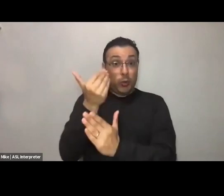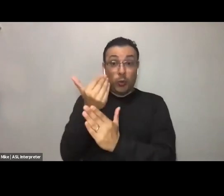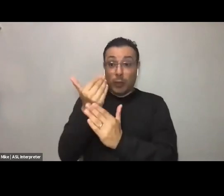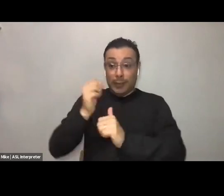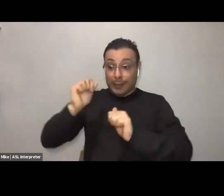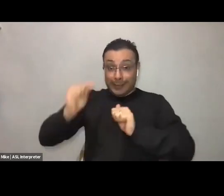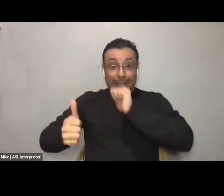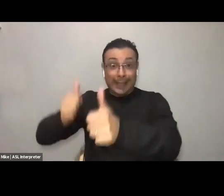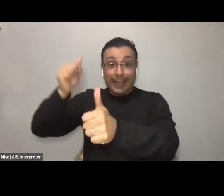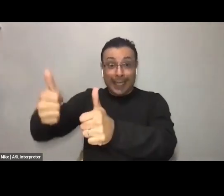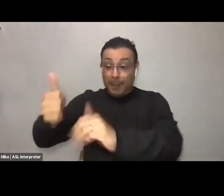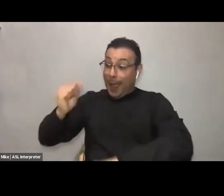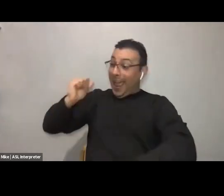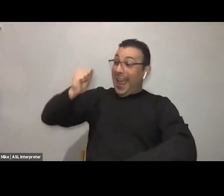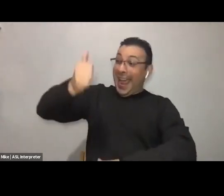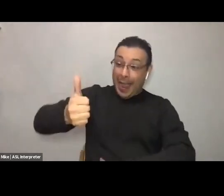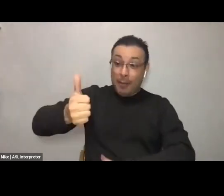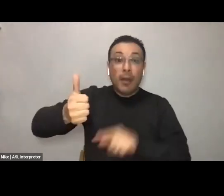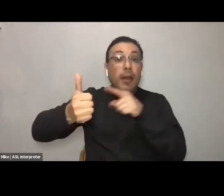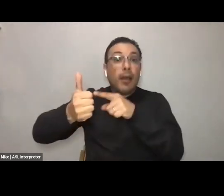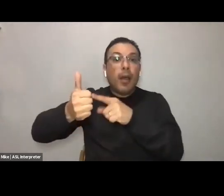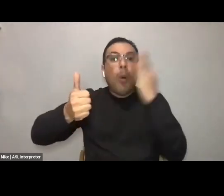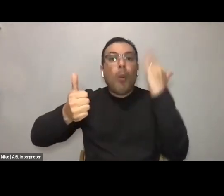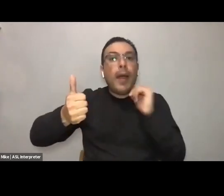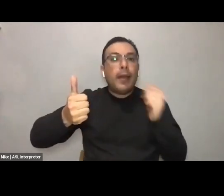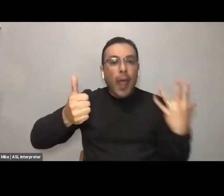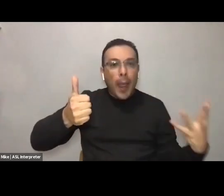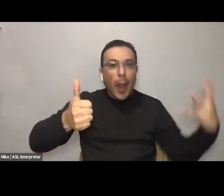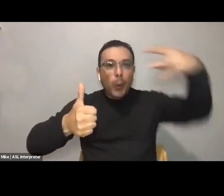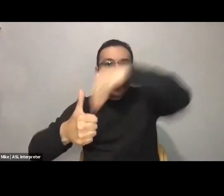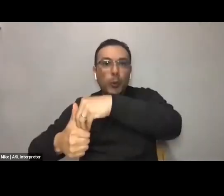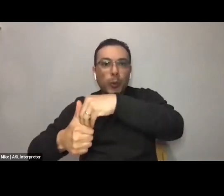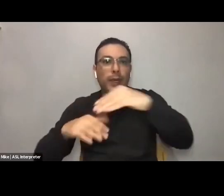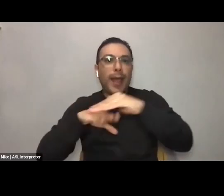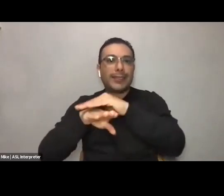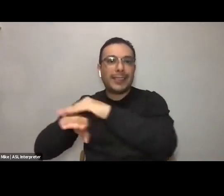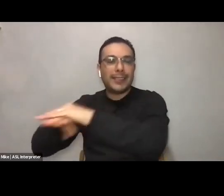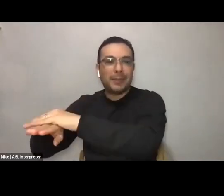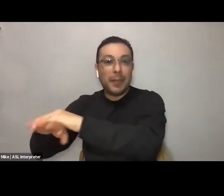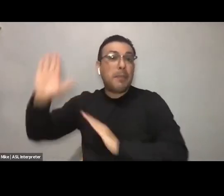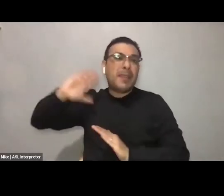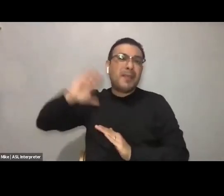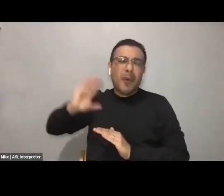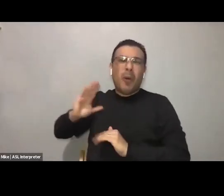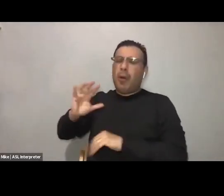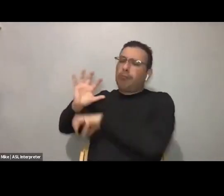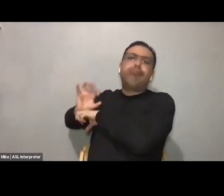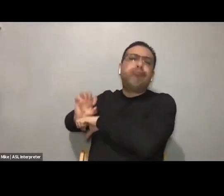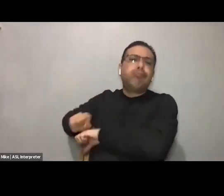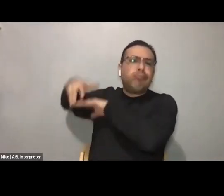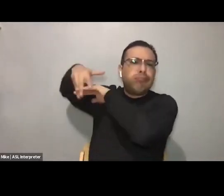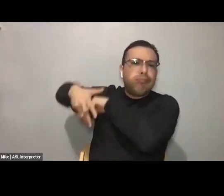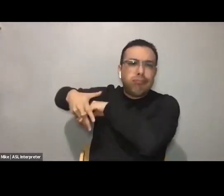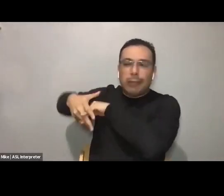from the ground up right from the beginning. We can actually reimagine how we welcome people, especially the over 1